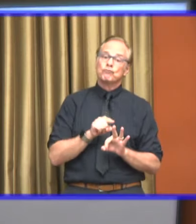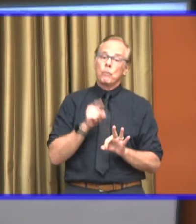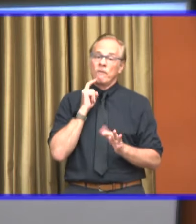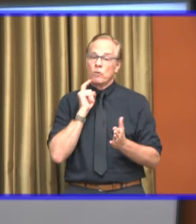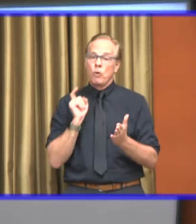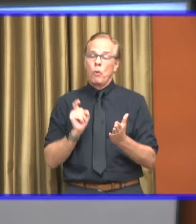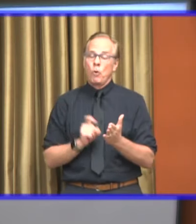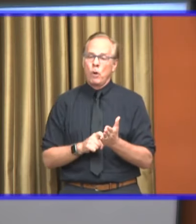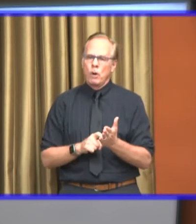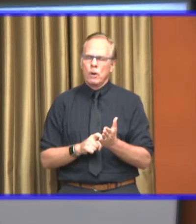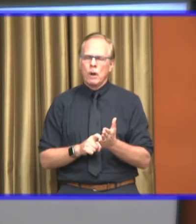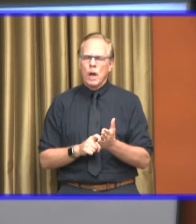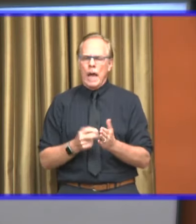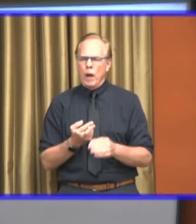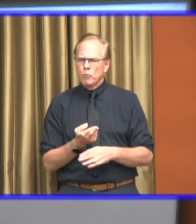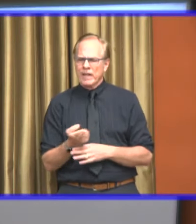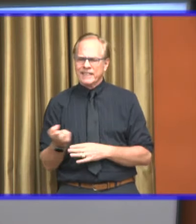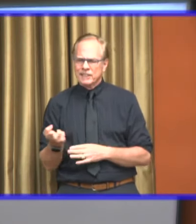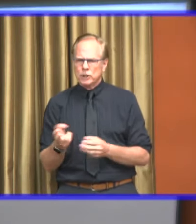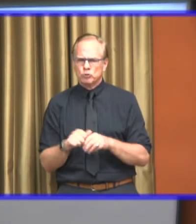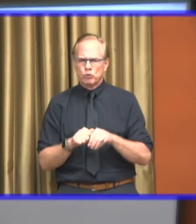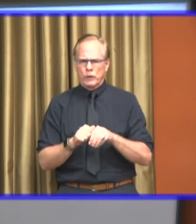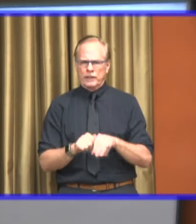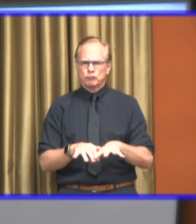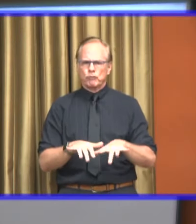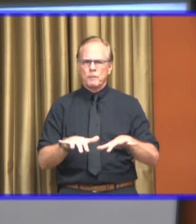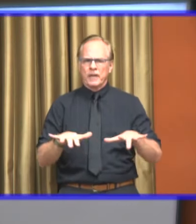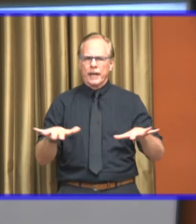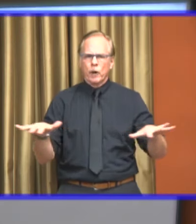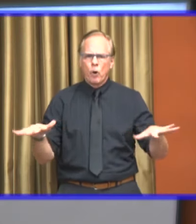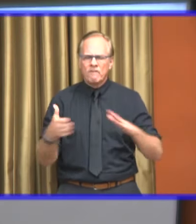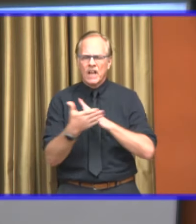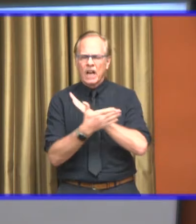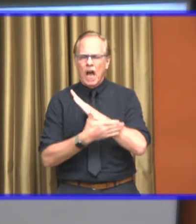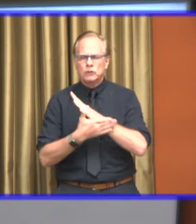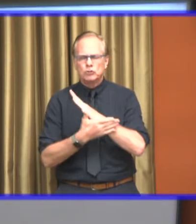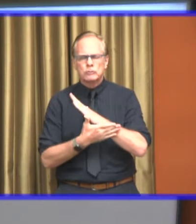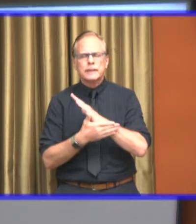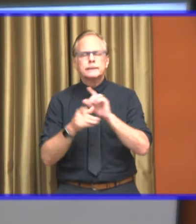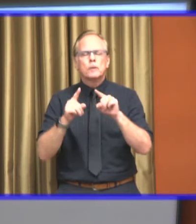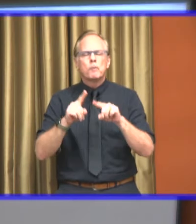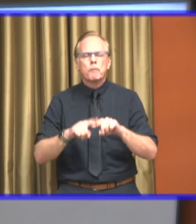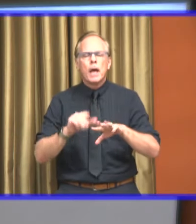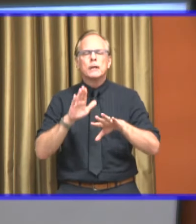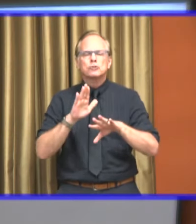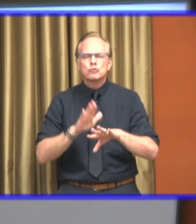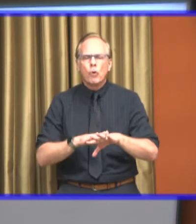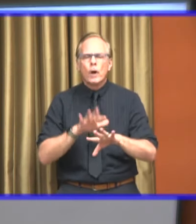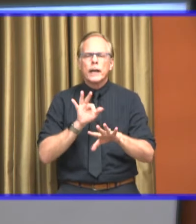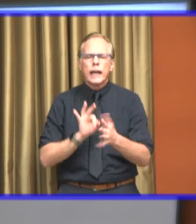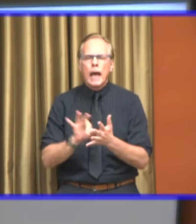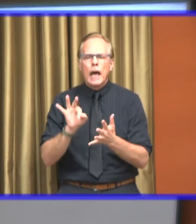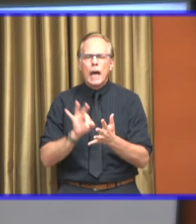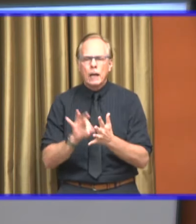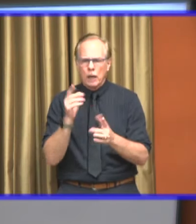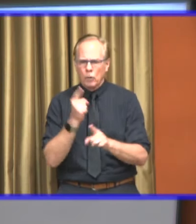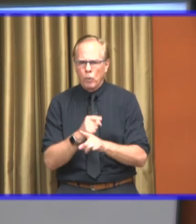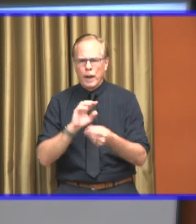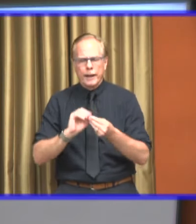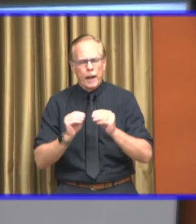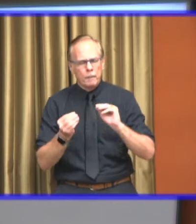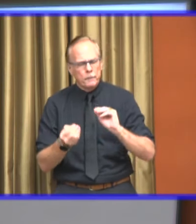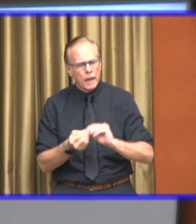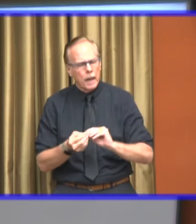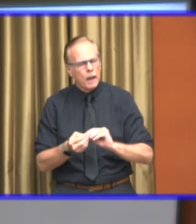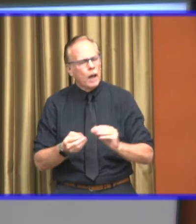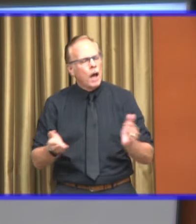how resources are distributed nationally. It's so important that we have the right census data. And so I just encourage everyone, if you haven't